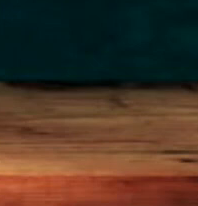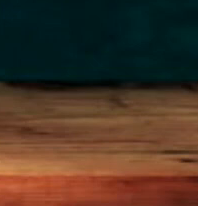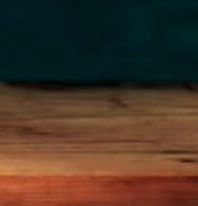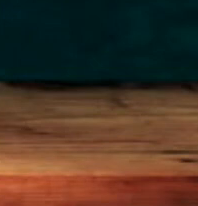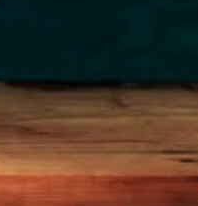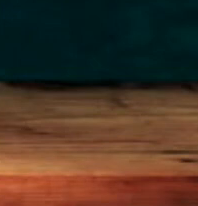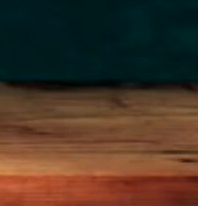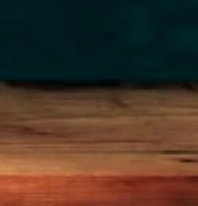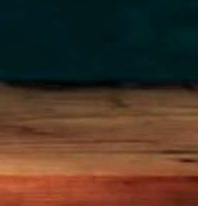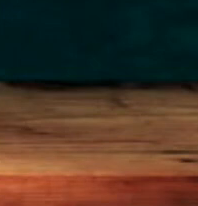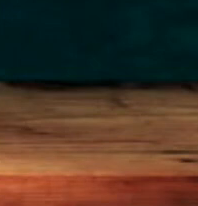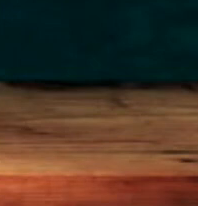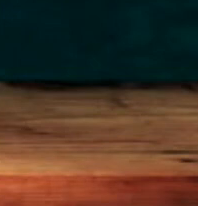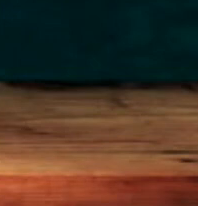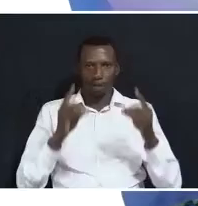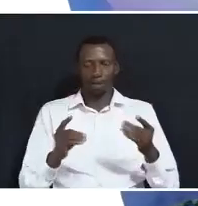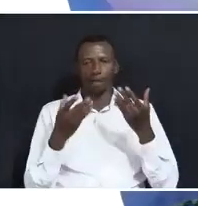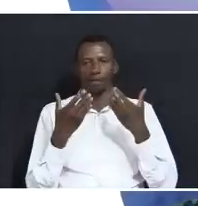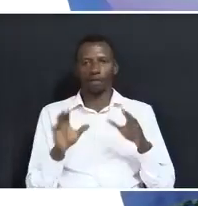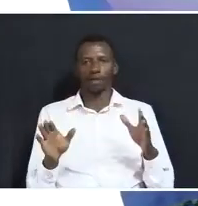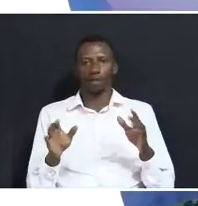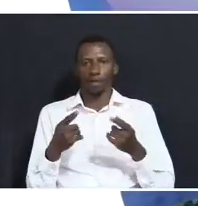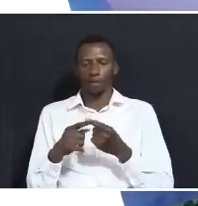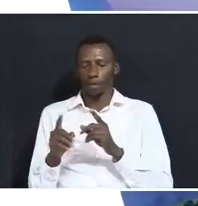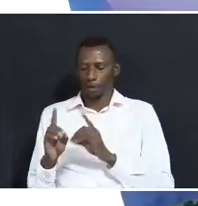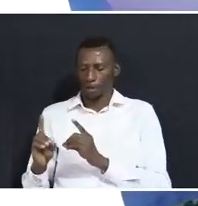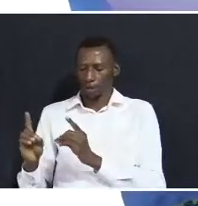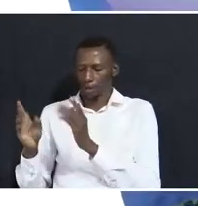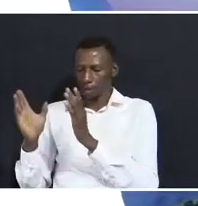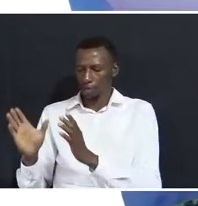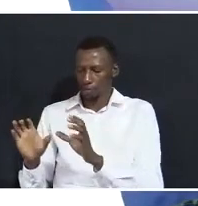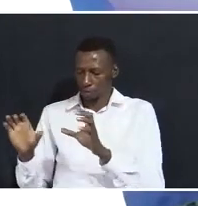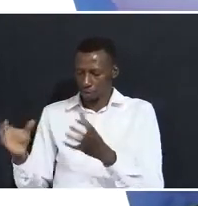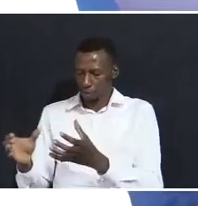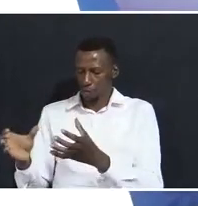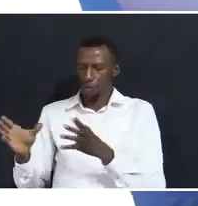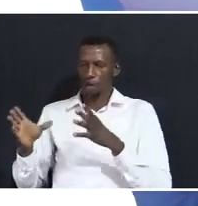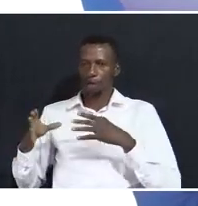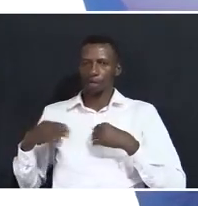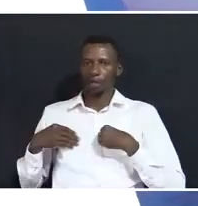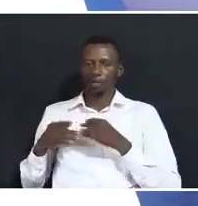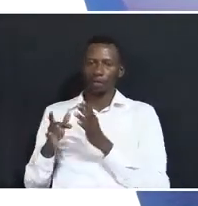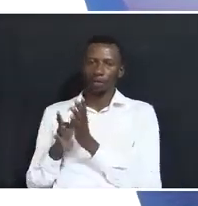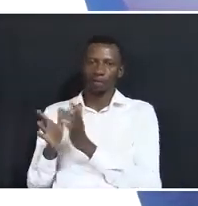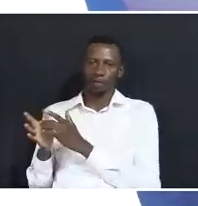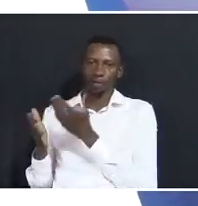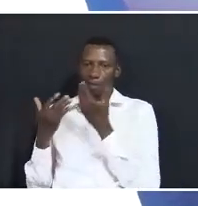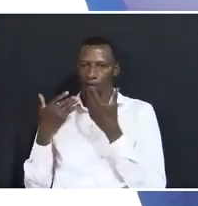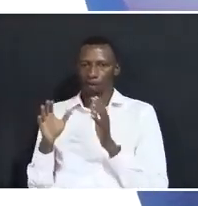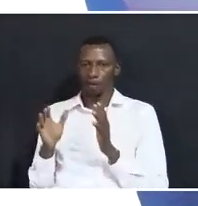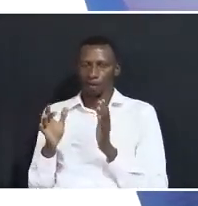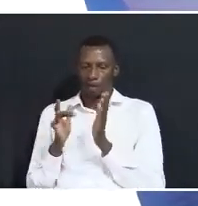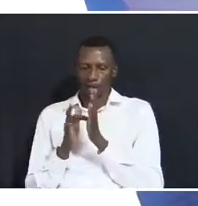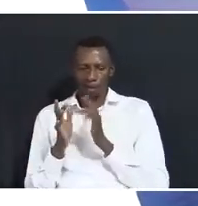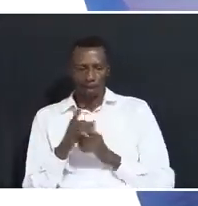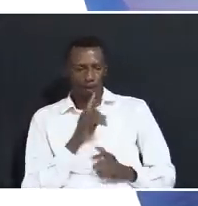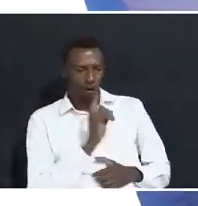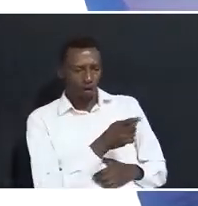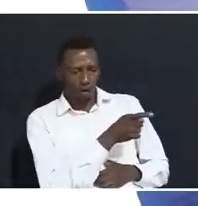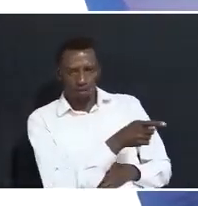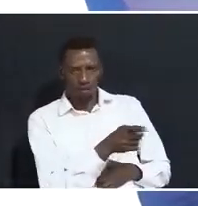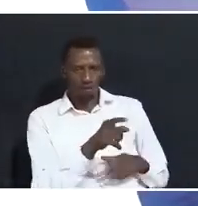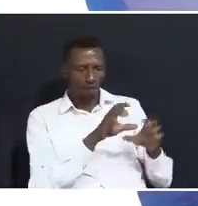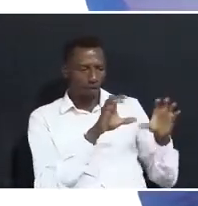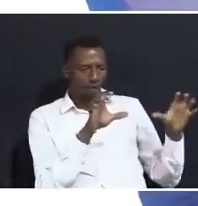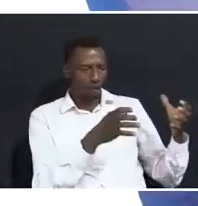position. But the disciples took their position. And Jesus told the Pharisees,